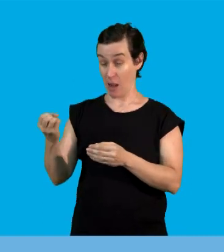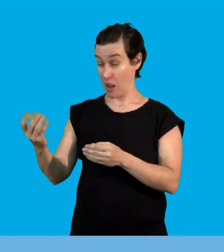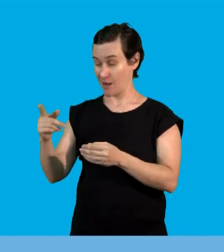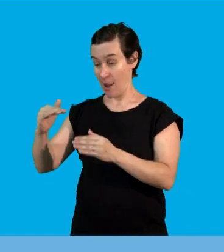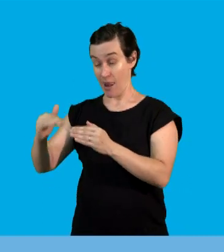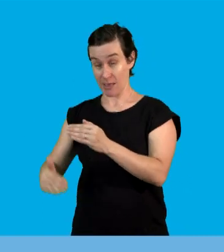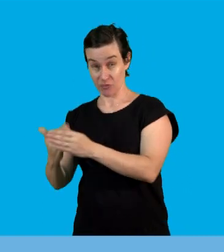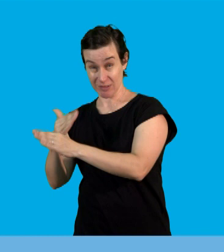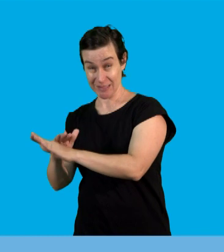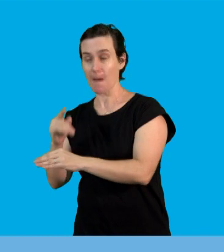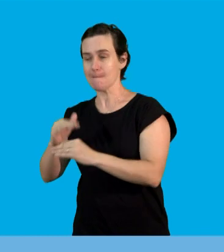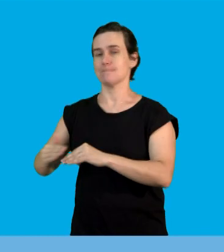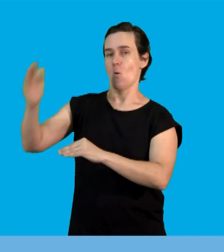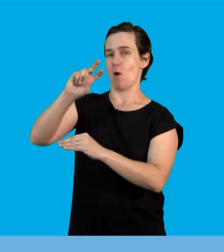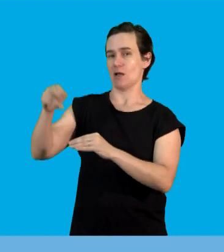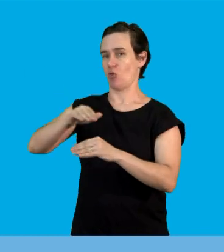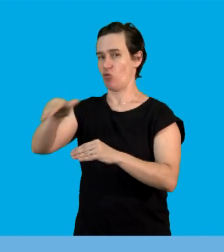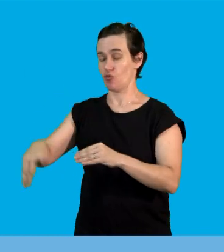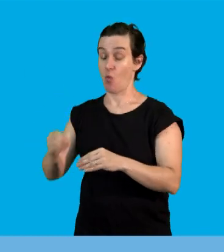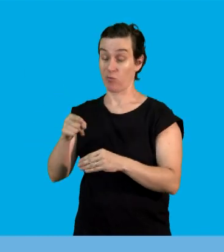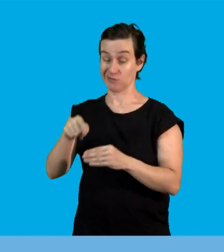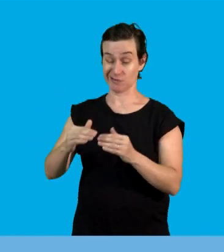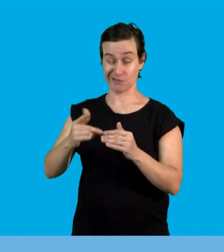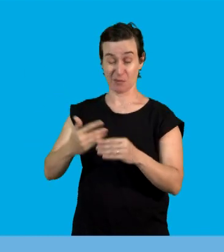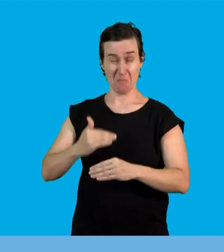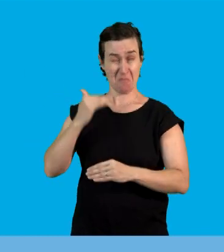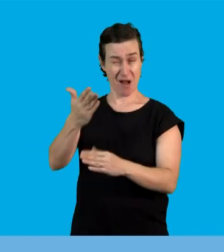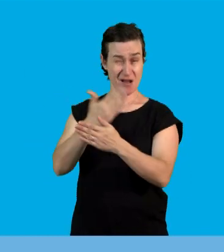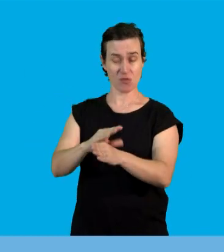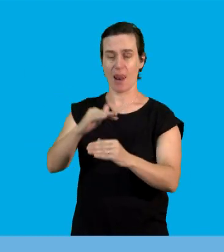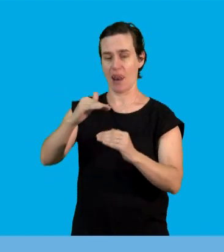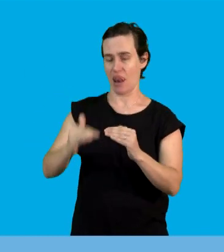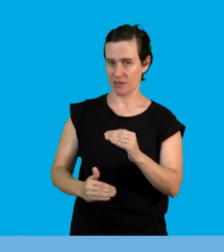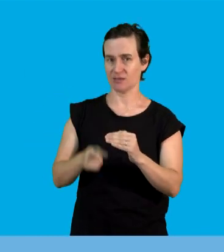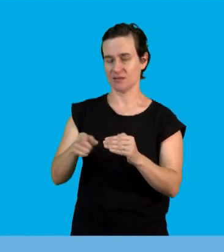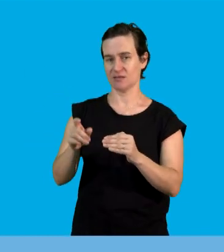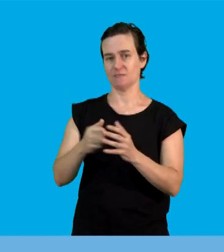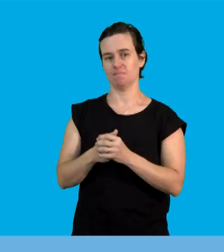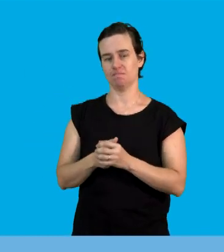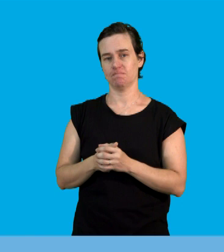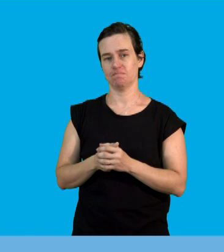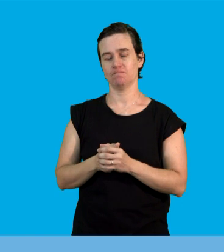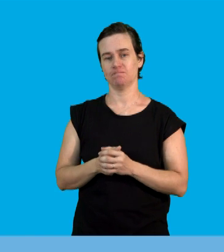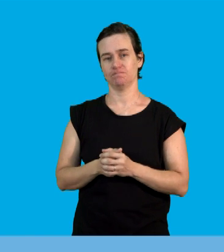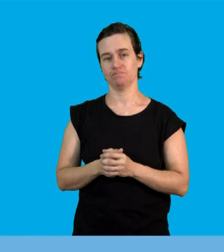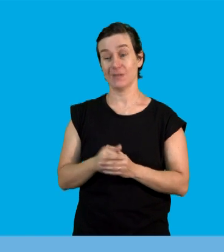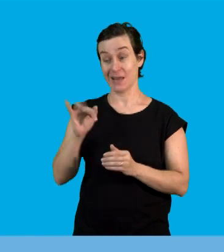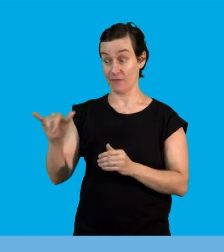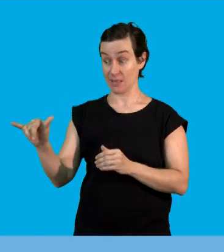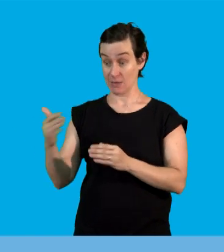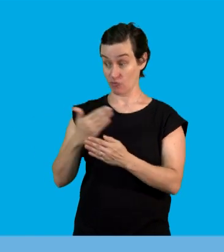less current. So if these two light bulbs were identical, then they would receive the same amount of current through